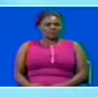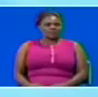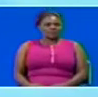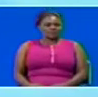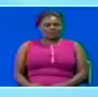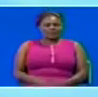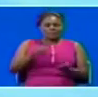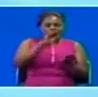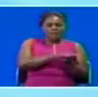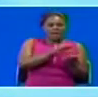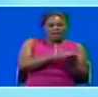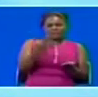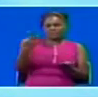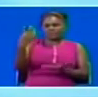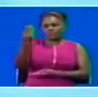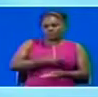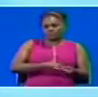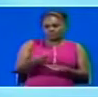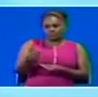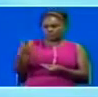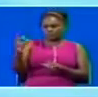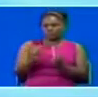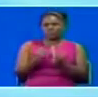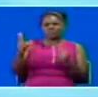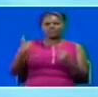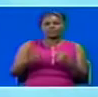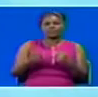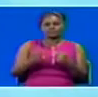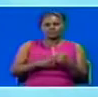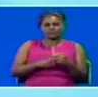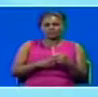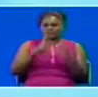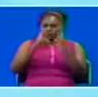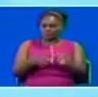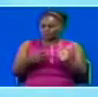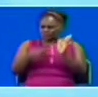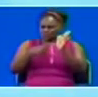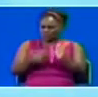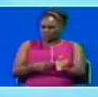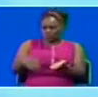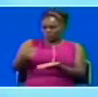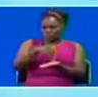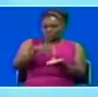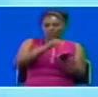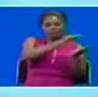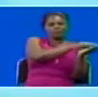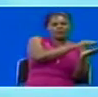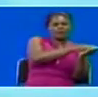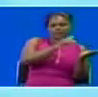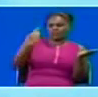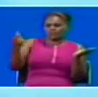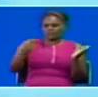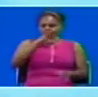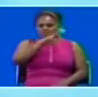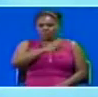Now, as three banks were placed under receivership in 2016, a latest report reveals that the Central Bank of Kenya profits